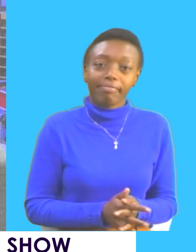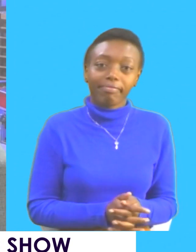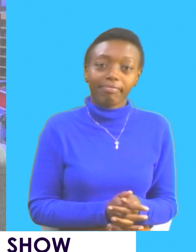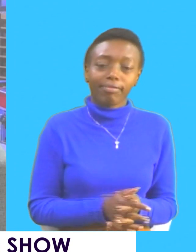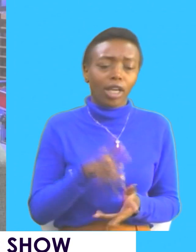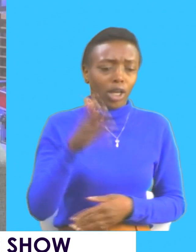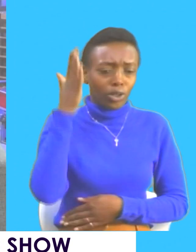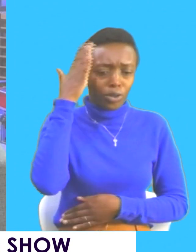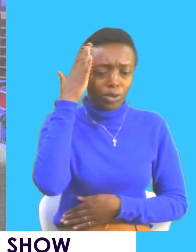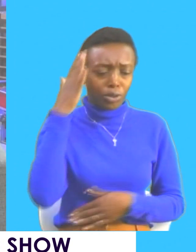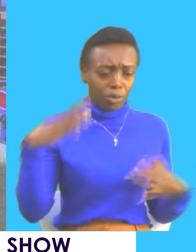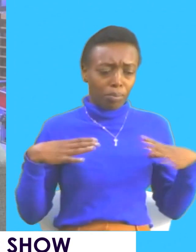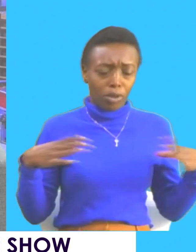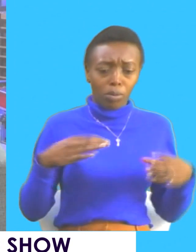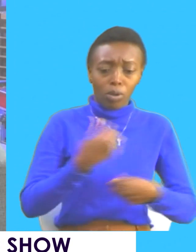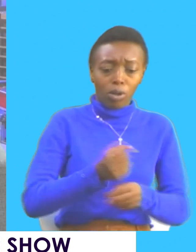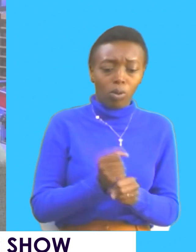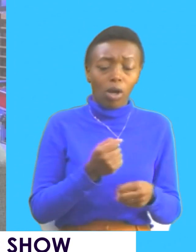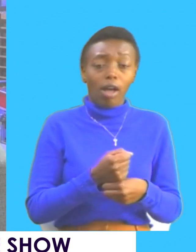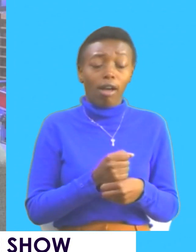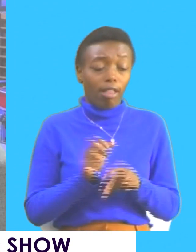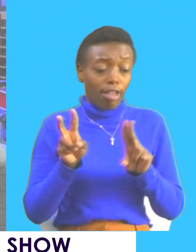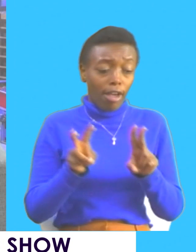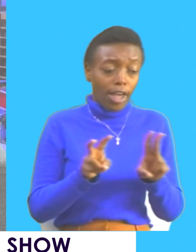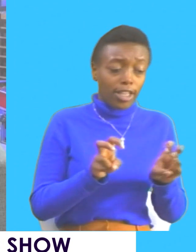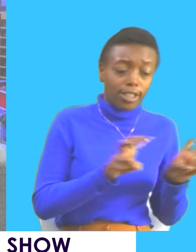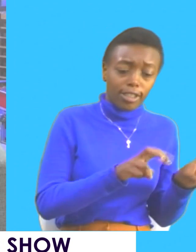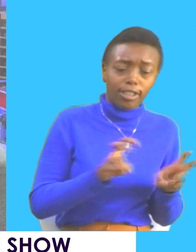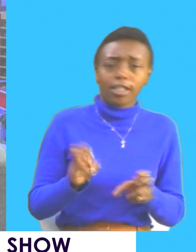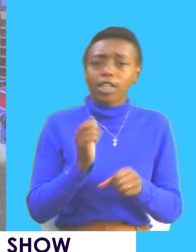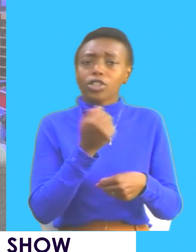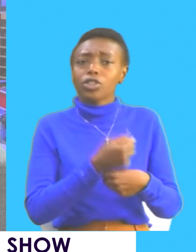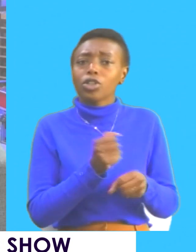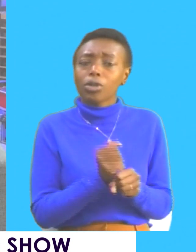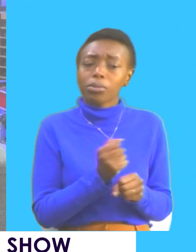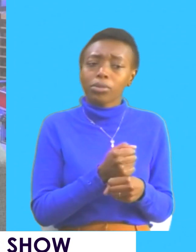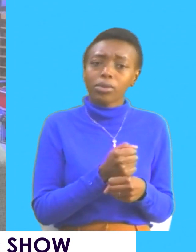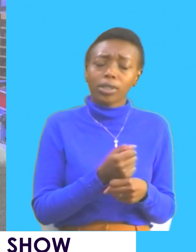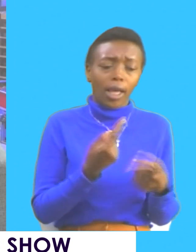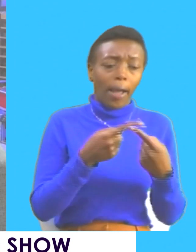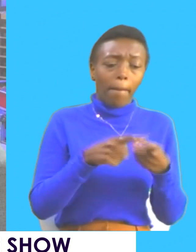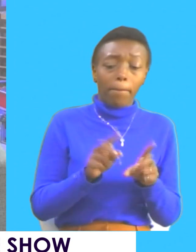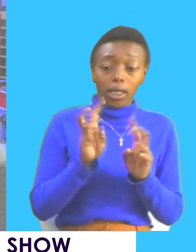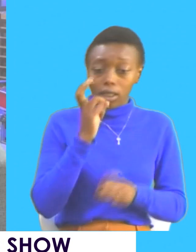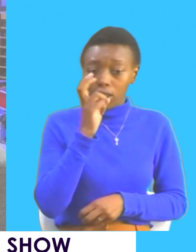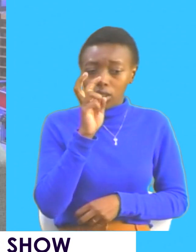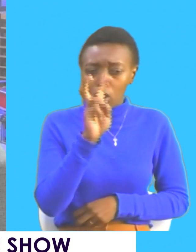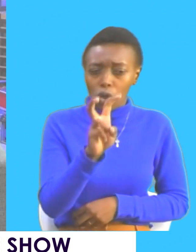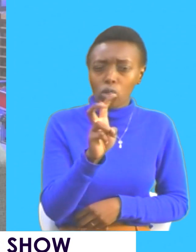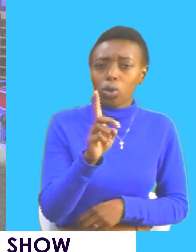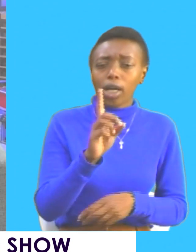You know, people work, people find themselves in jobs, but they are looking at the